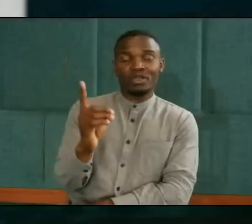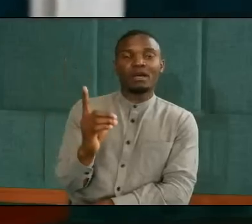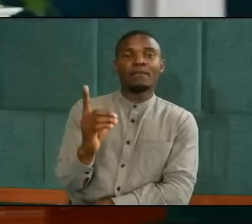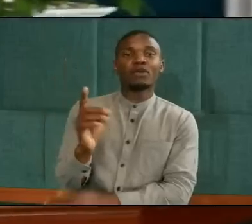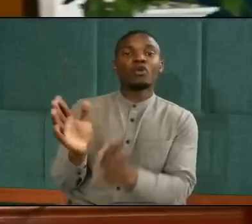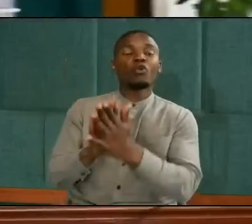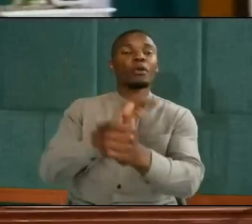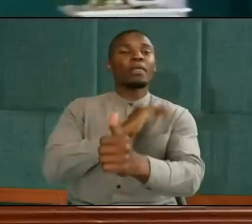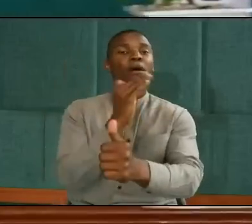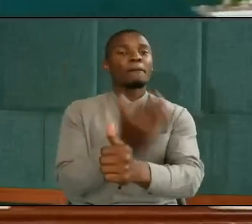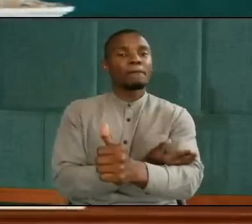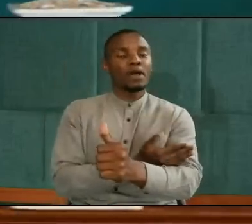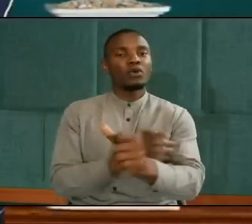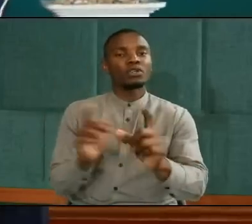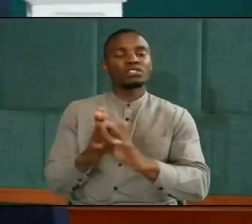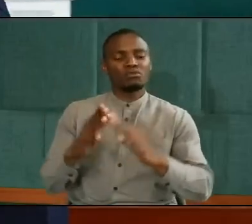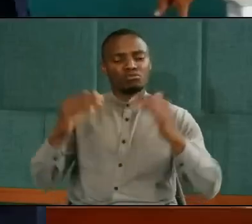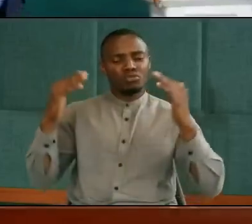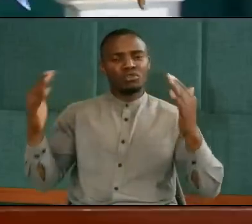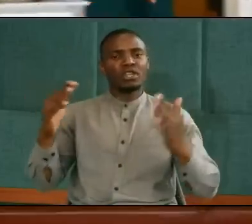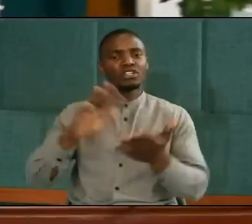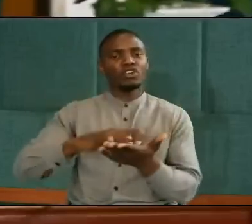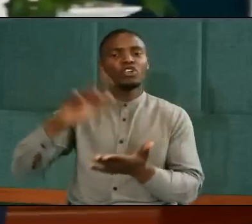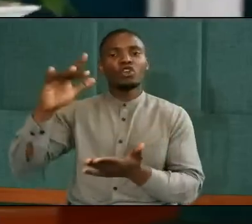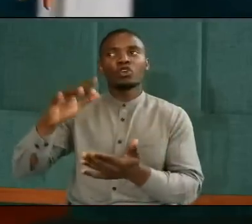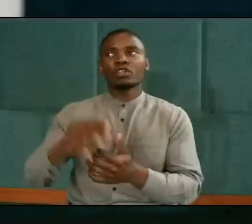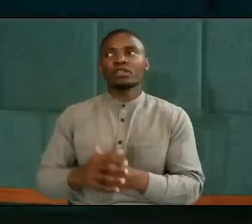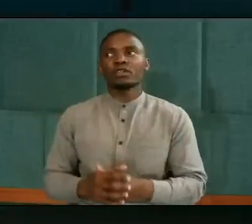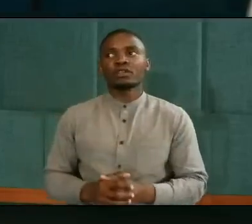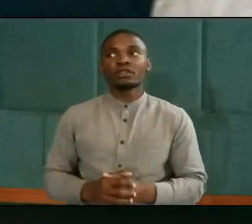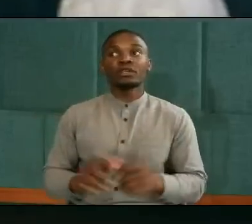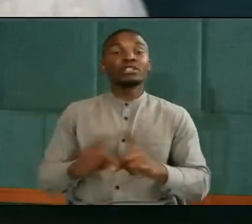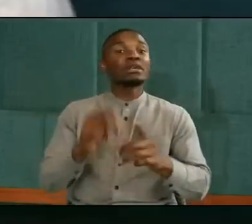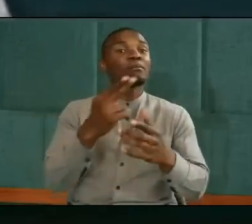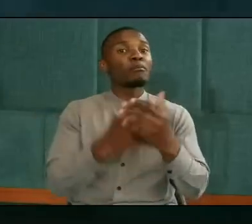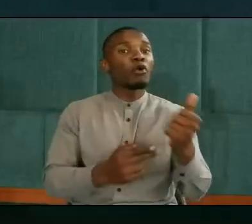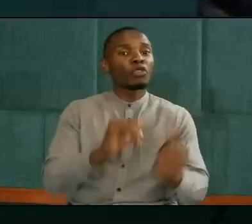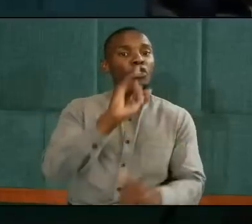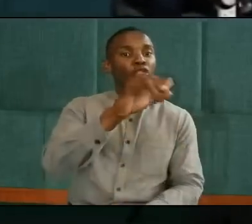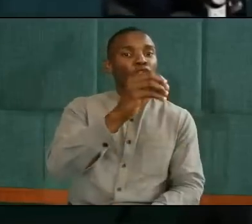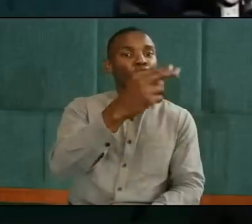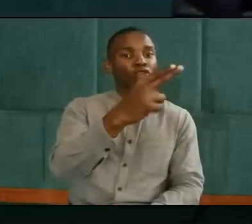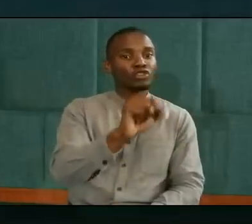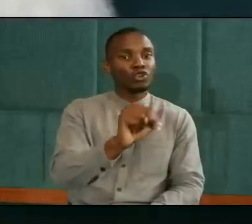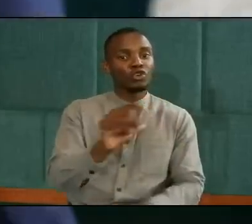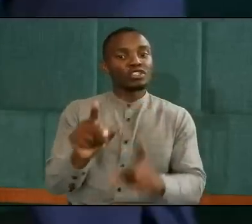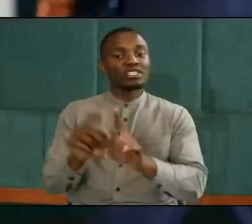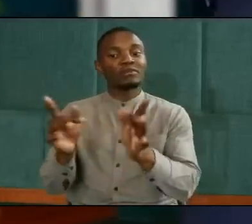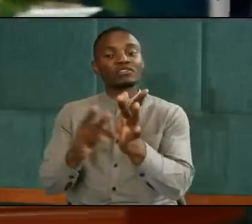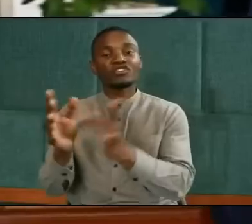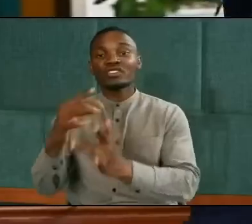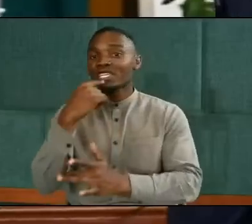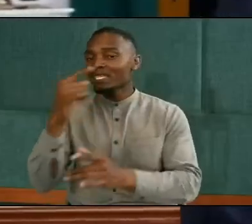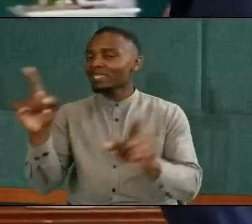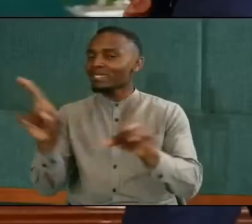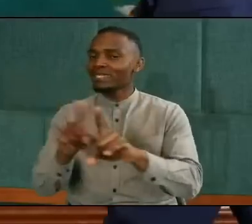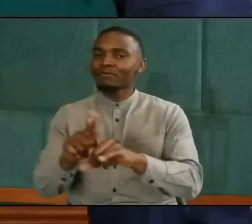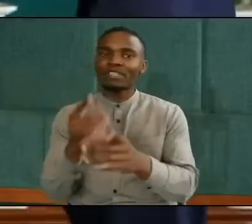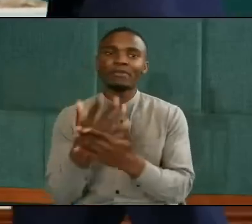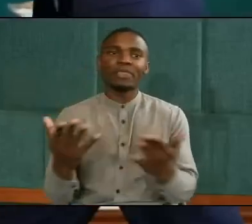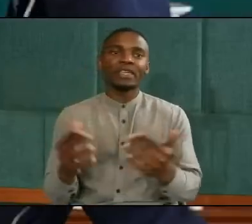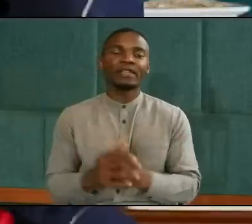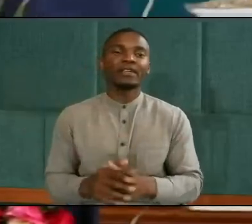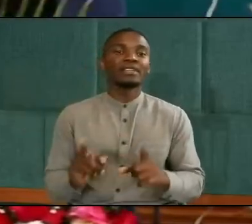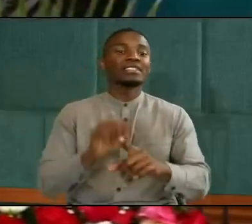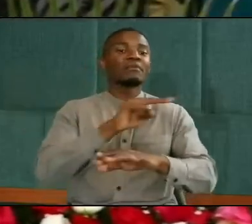with power and great glory. And both Jesus and John said the same thing. Jesus says, and the nations